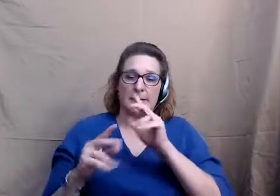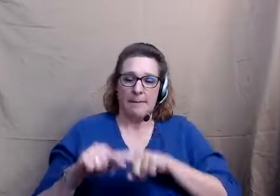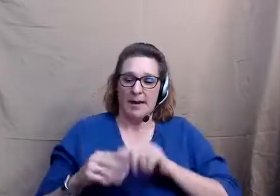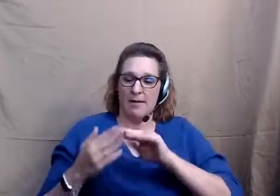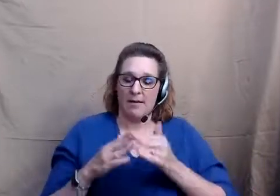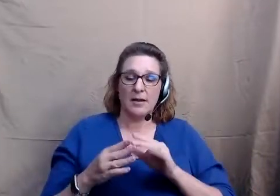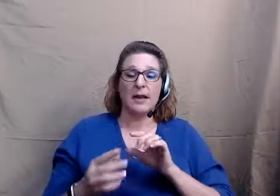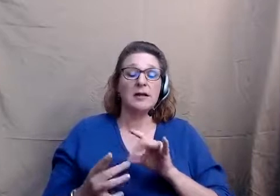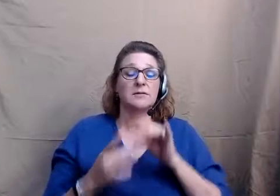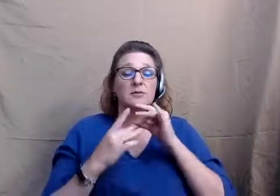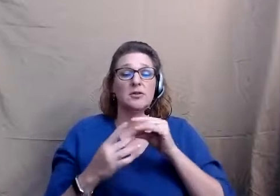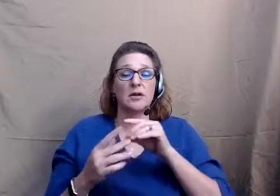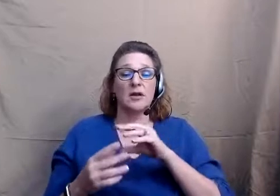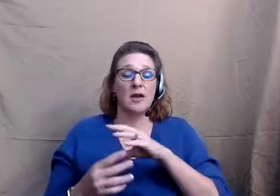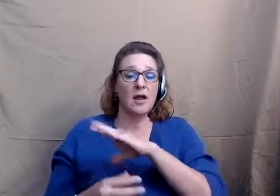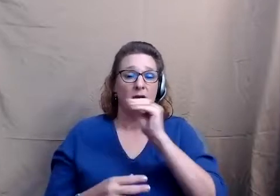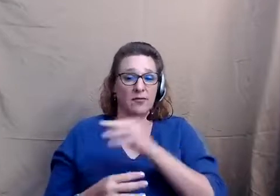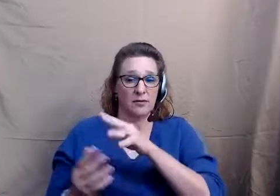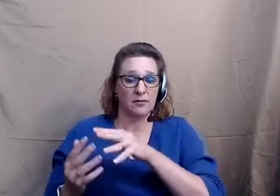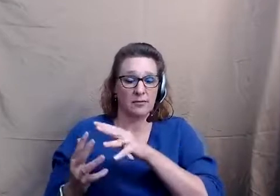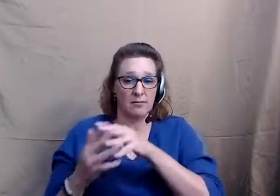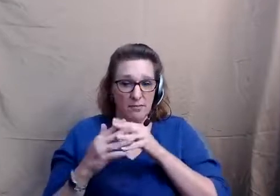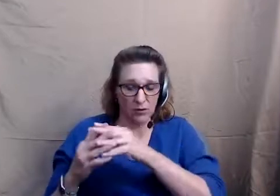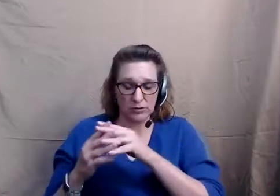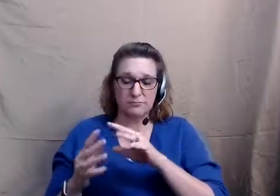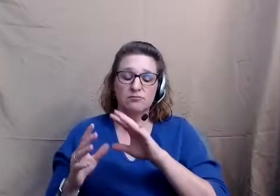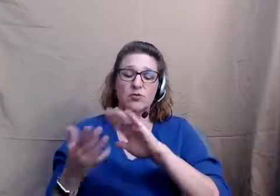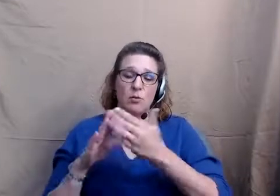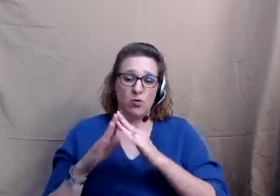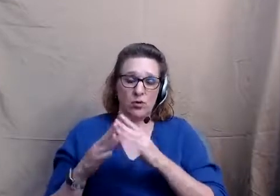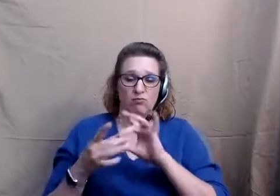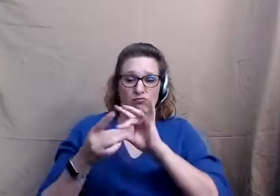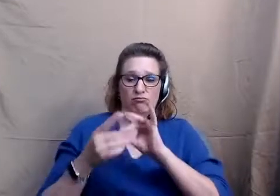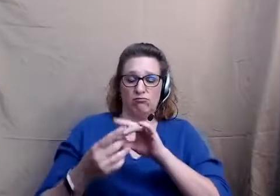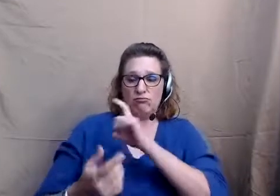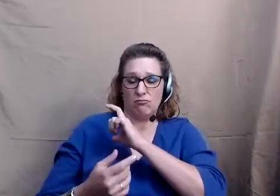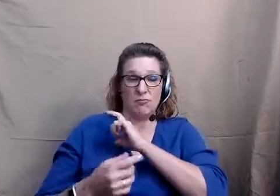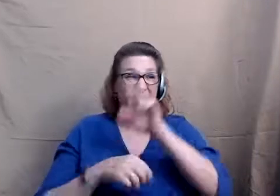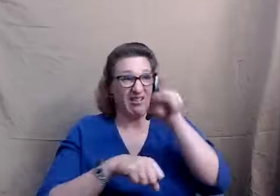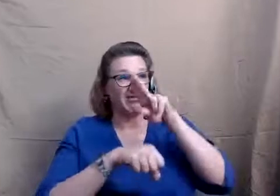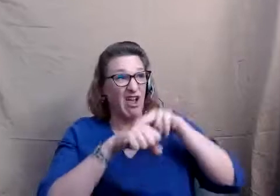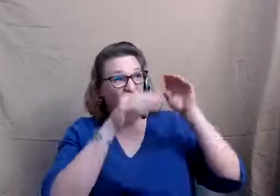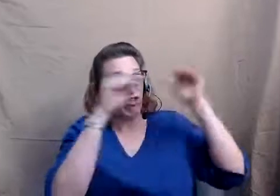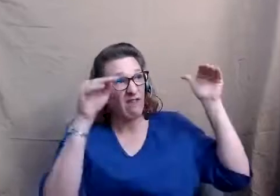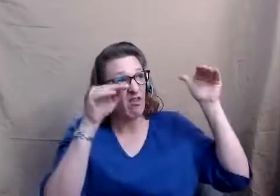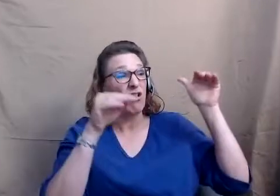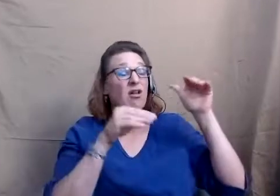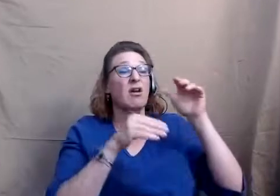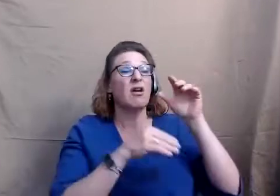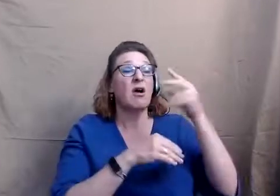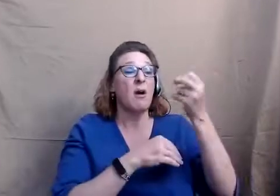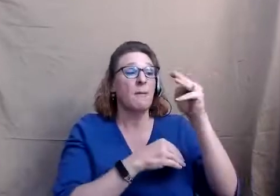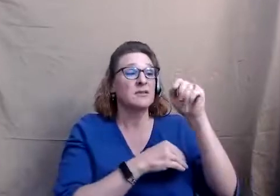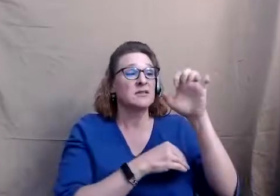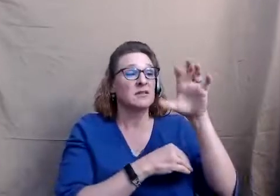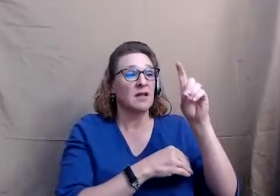increased criminalization and policing. On a national level, the rate of domestic violence homicides has been